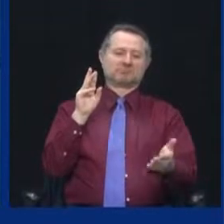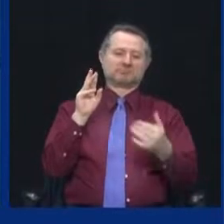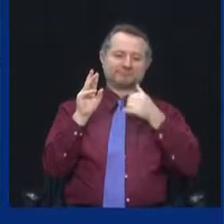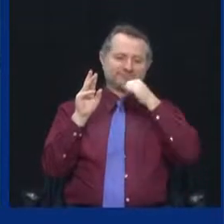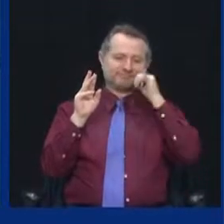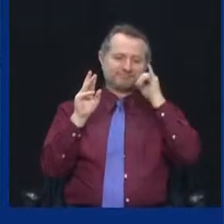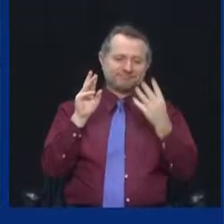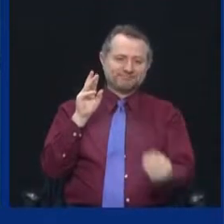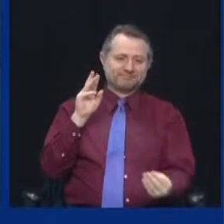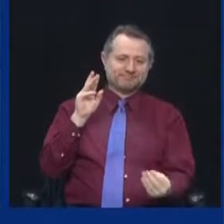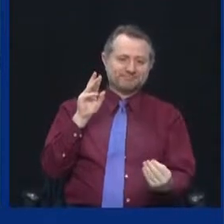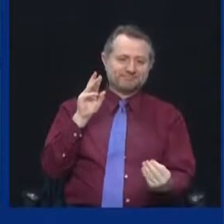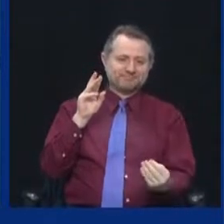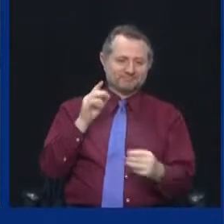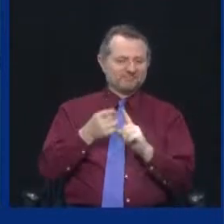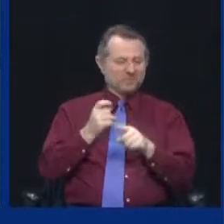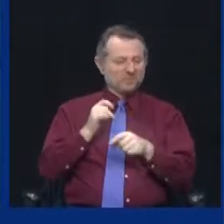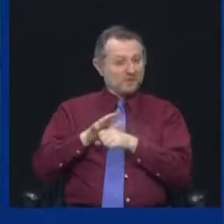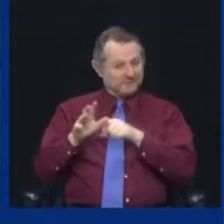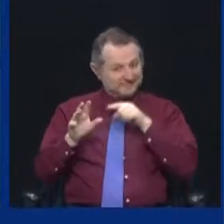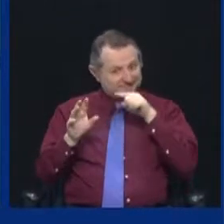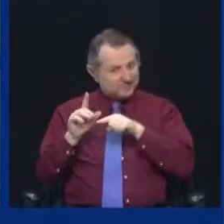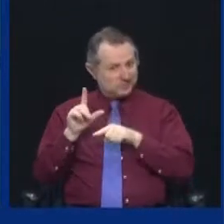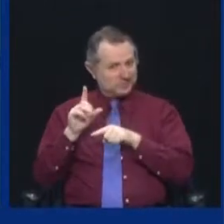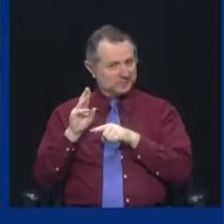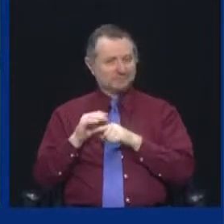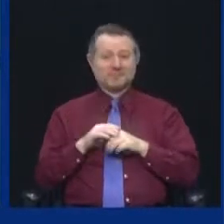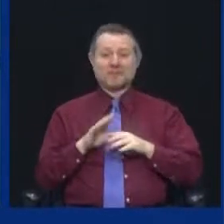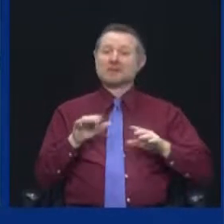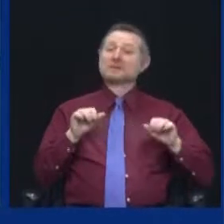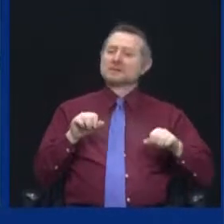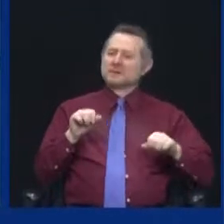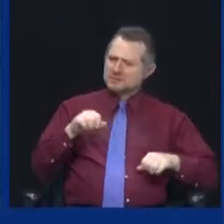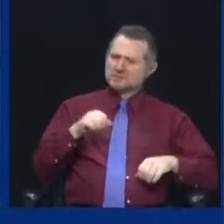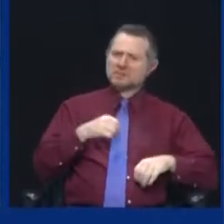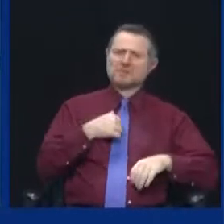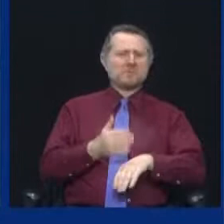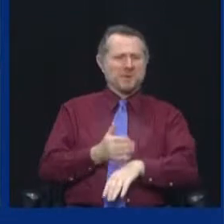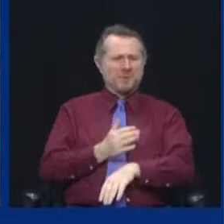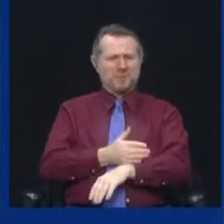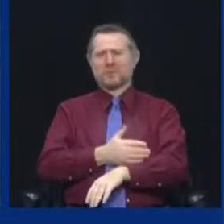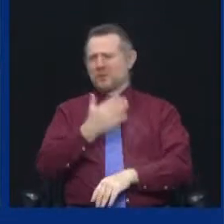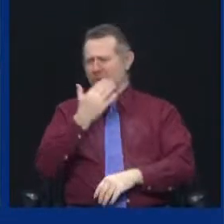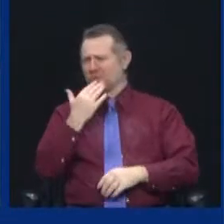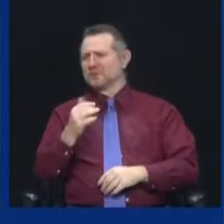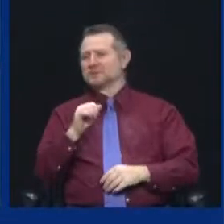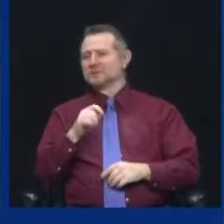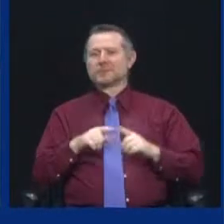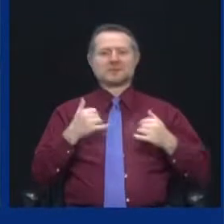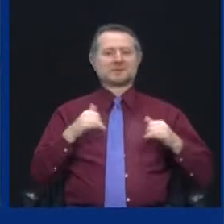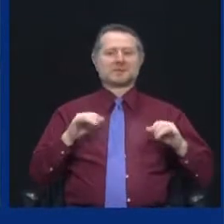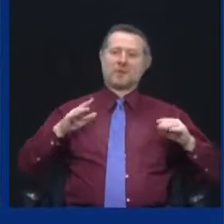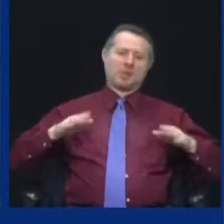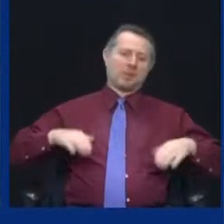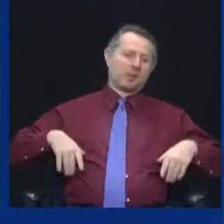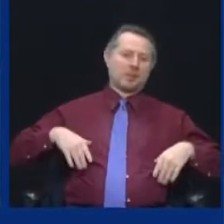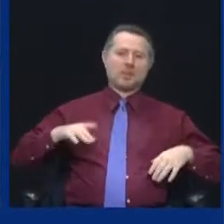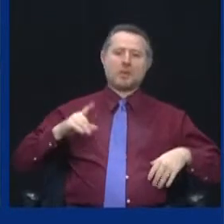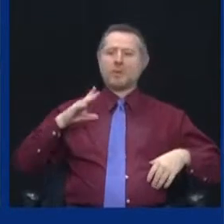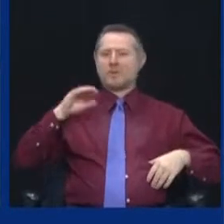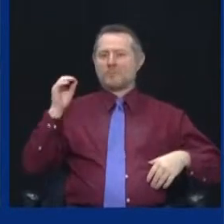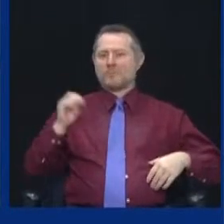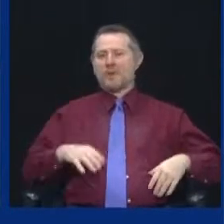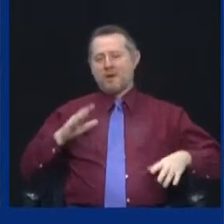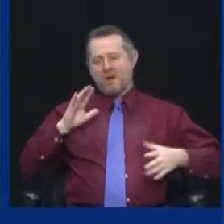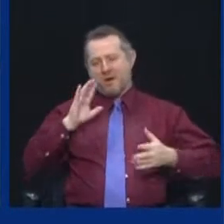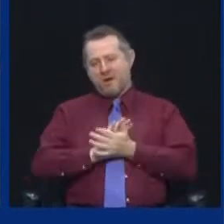So, yes, we're doing great. No, we have not yet fully conquered the